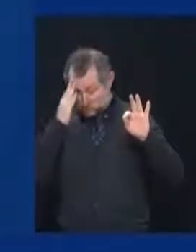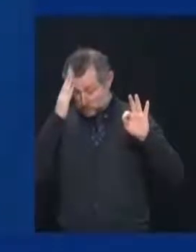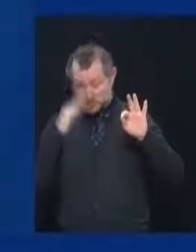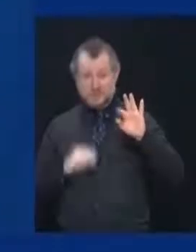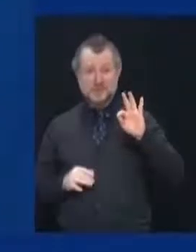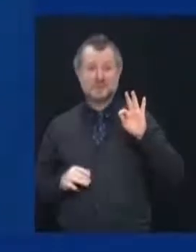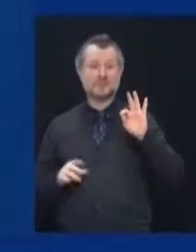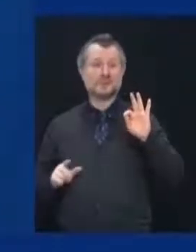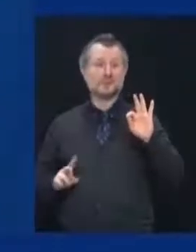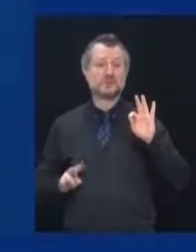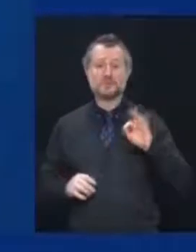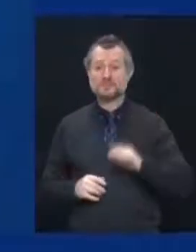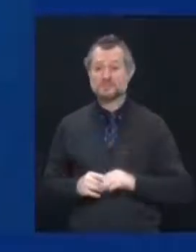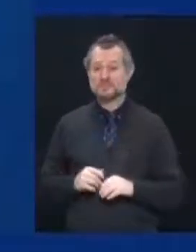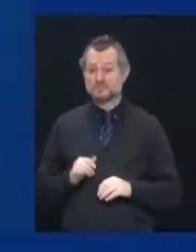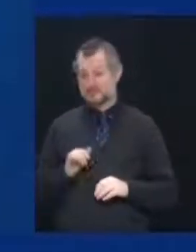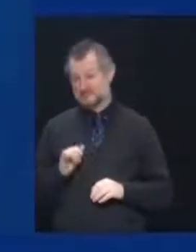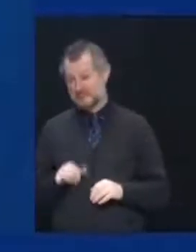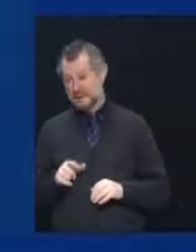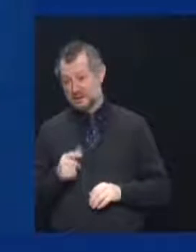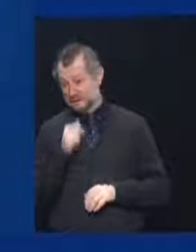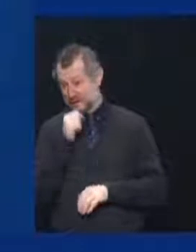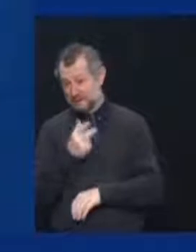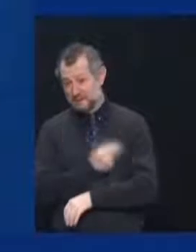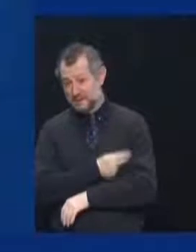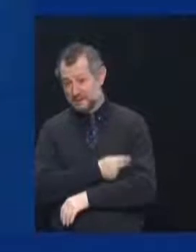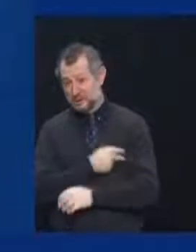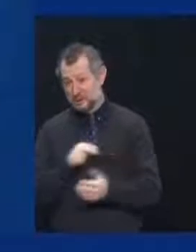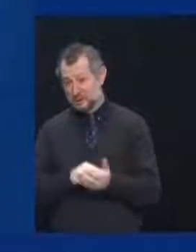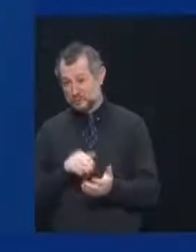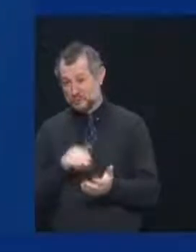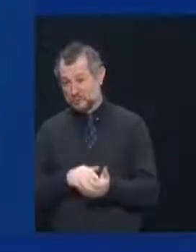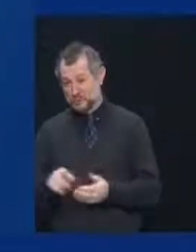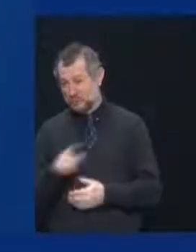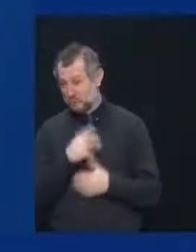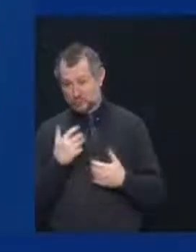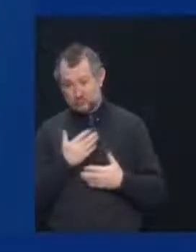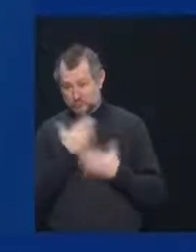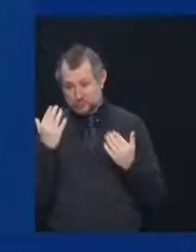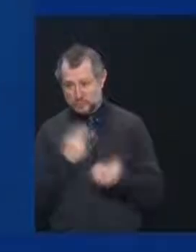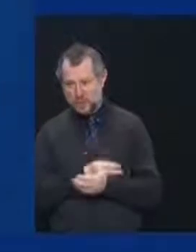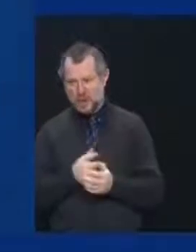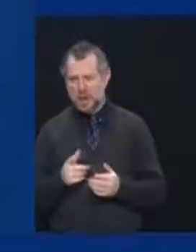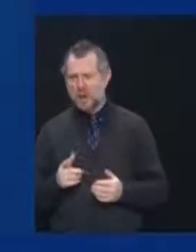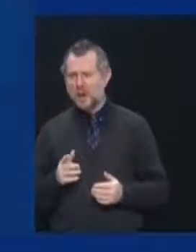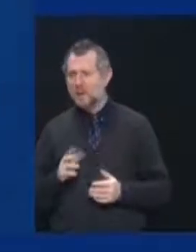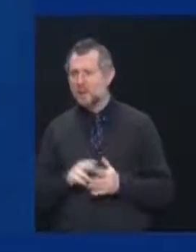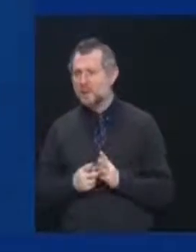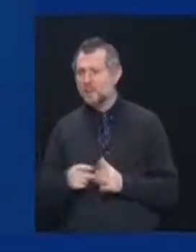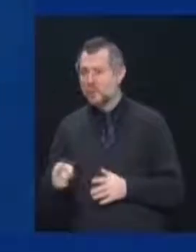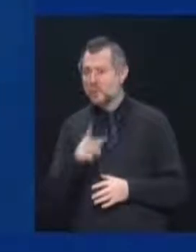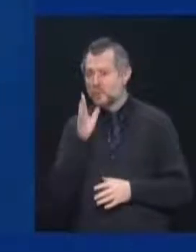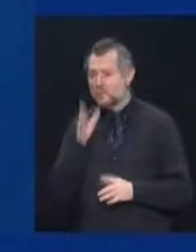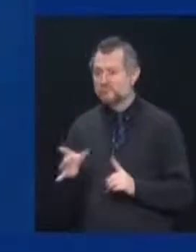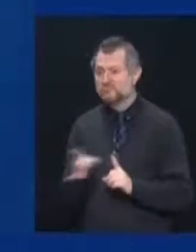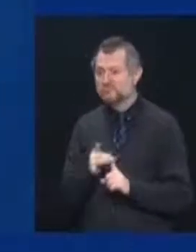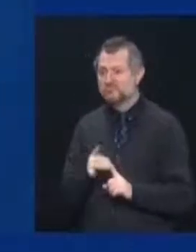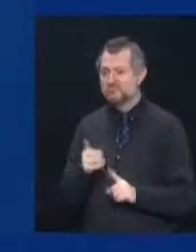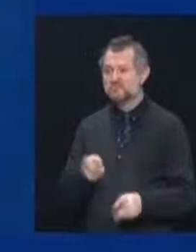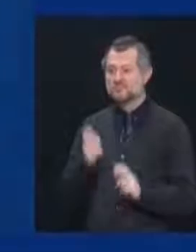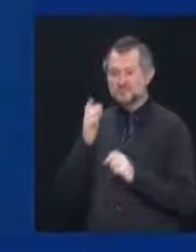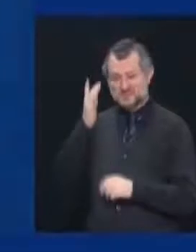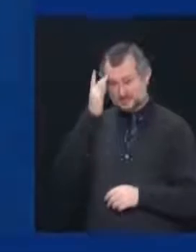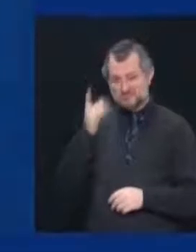If you're not vaccinating the nurses and the doctors, then they will get sick. If they have